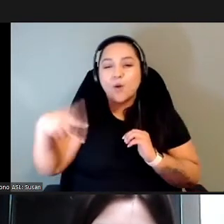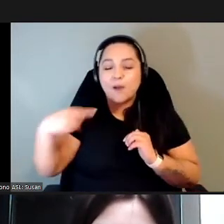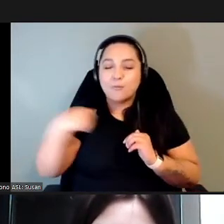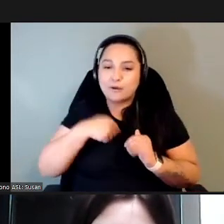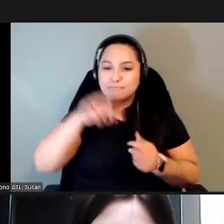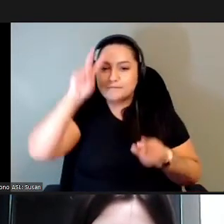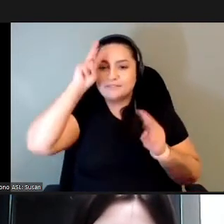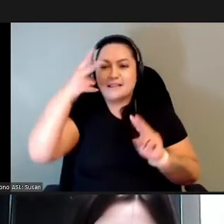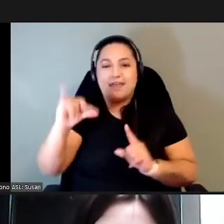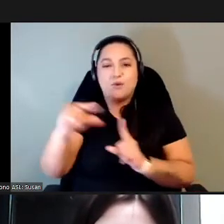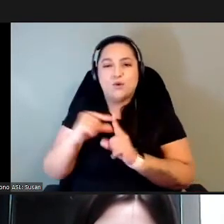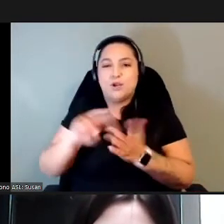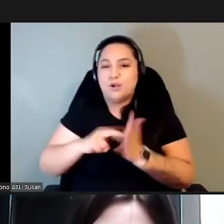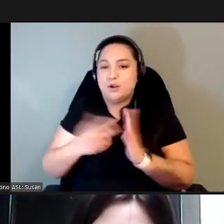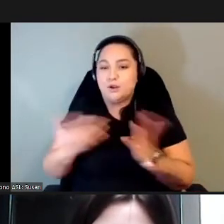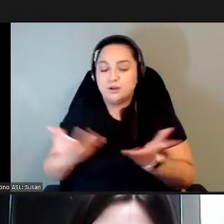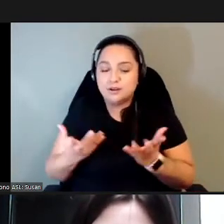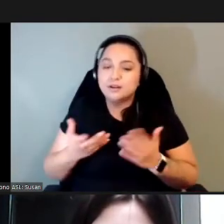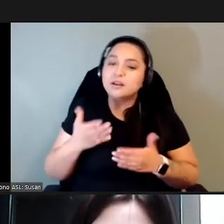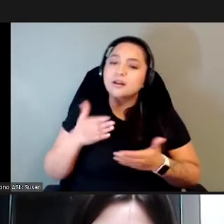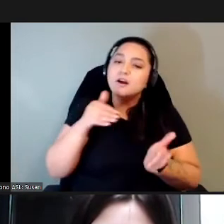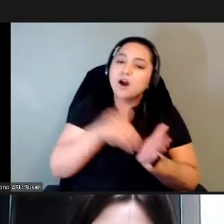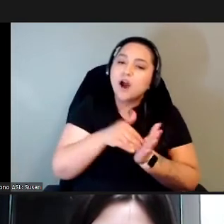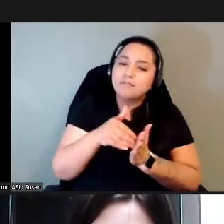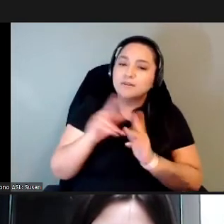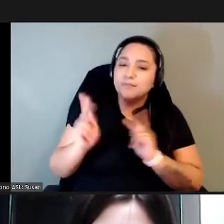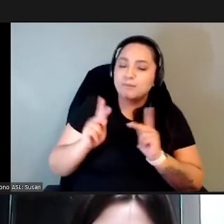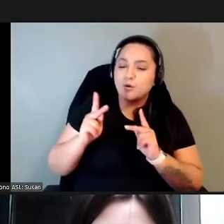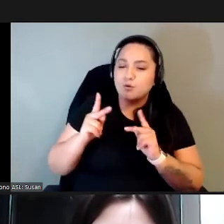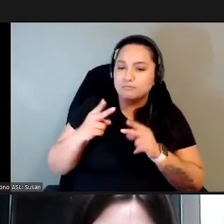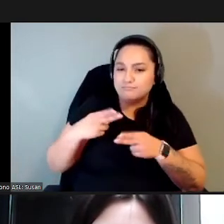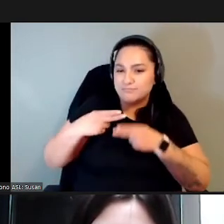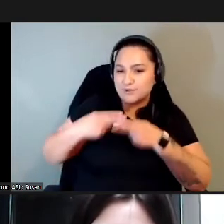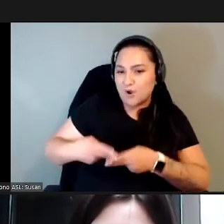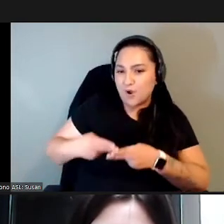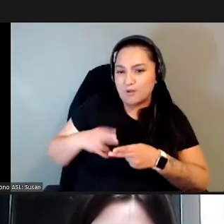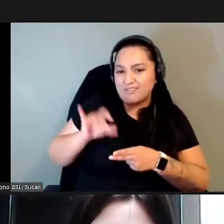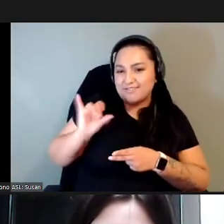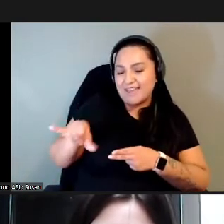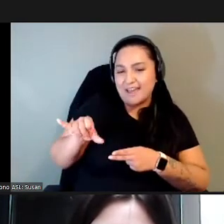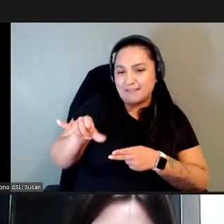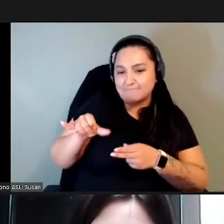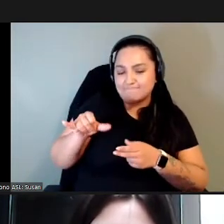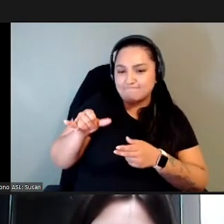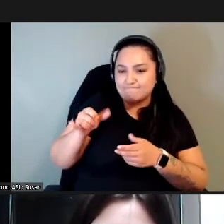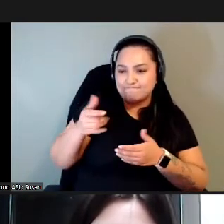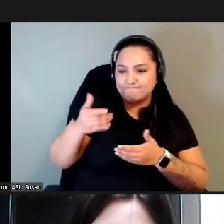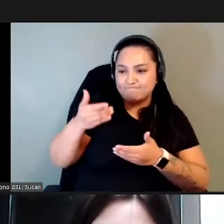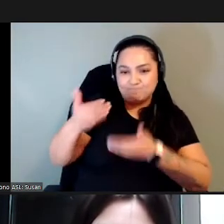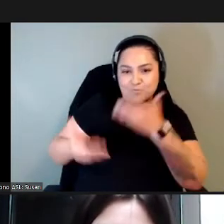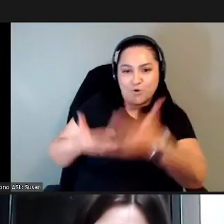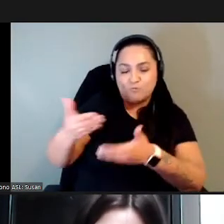often a movement described as libidinal and spontaneous,